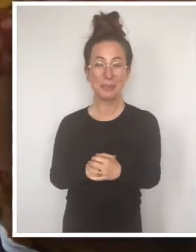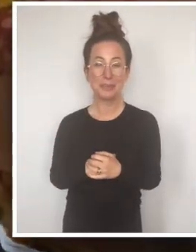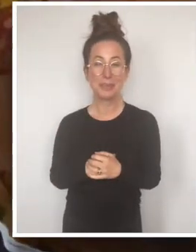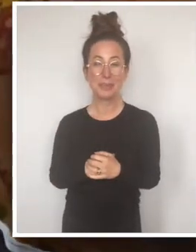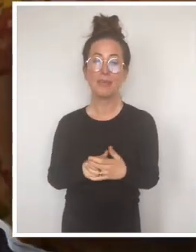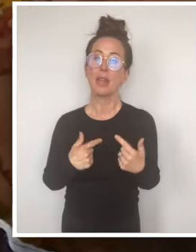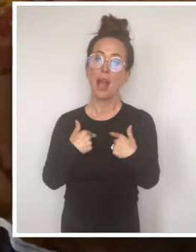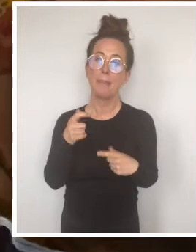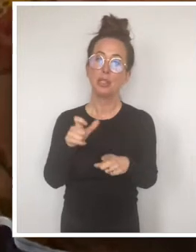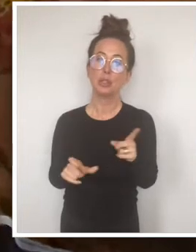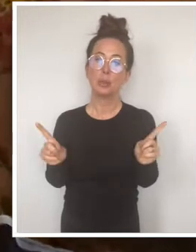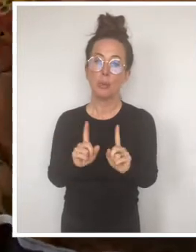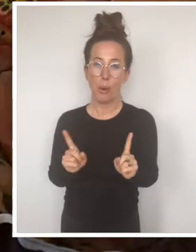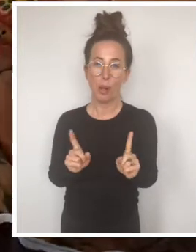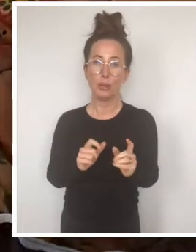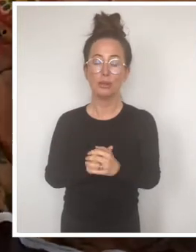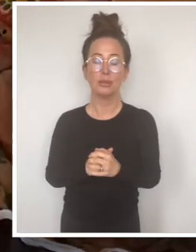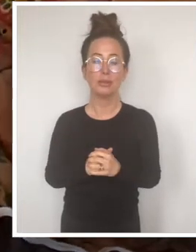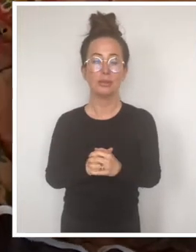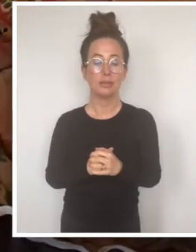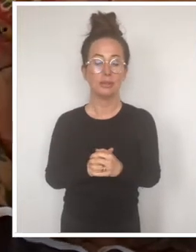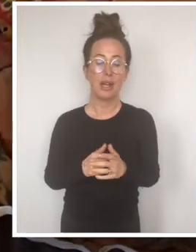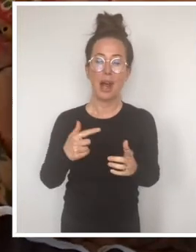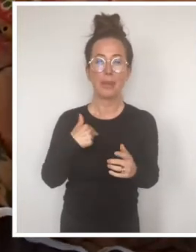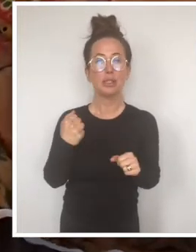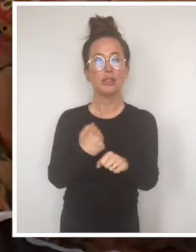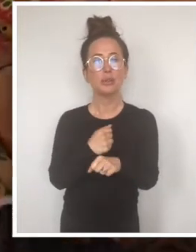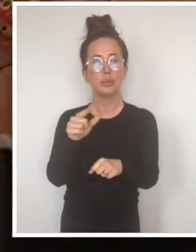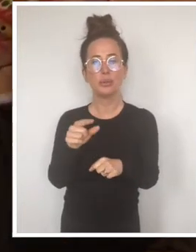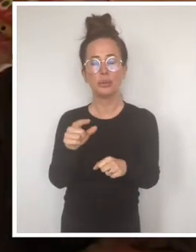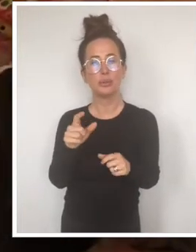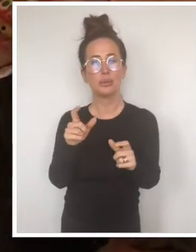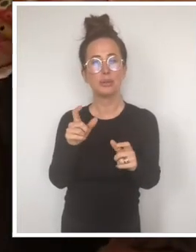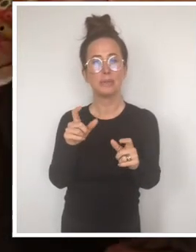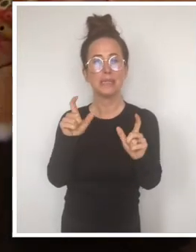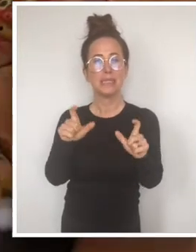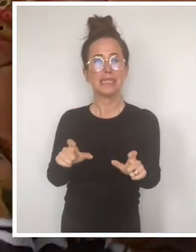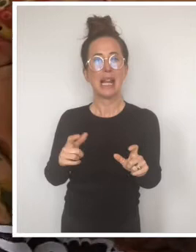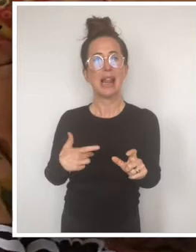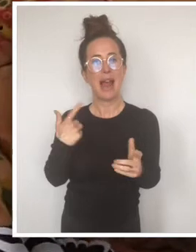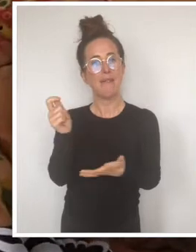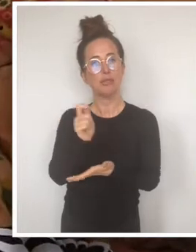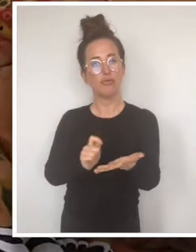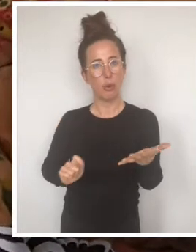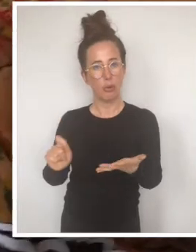and what I'm going to do is I'm going to do a little still life piece of this cheese plant over